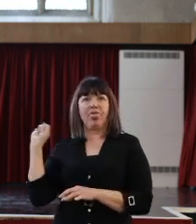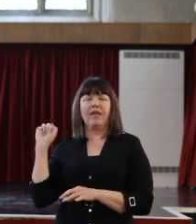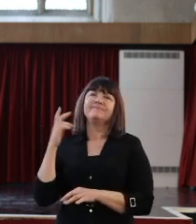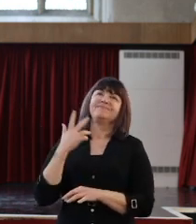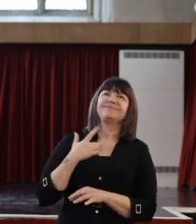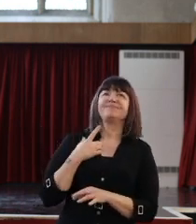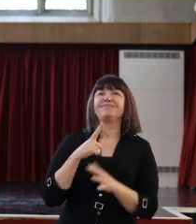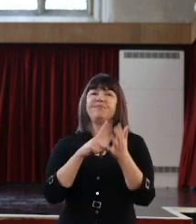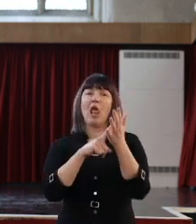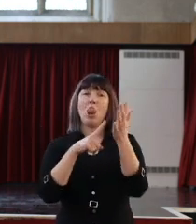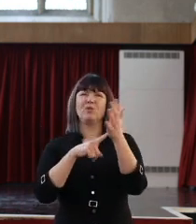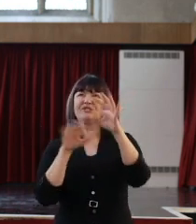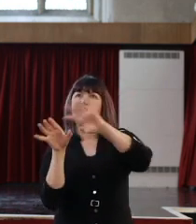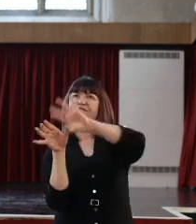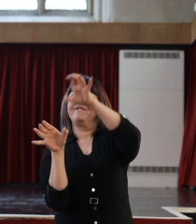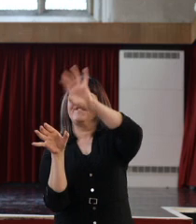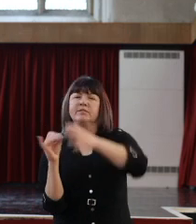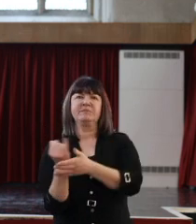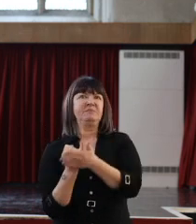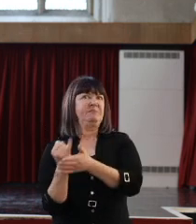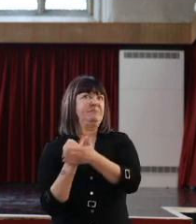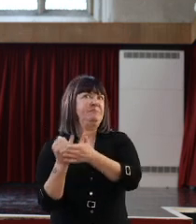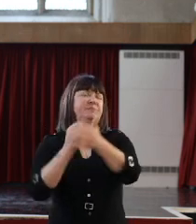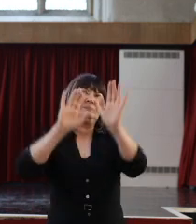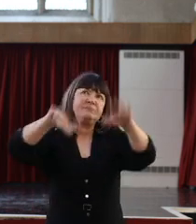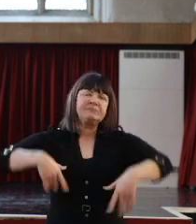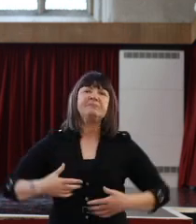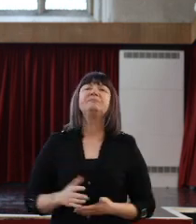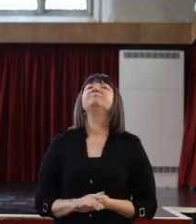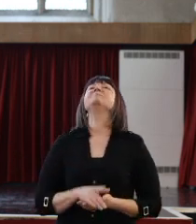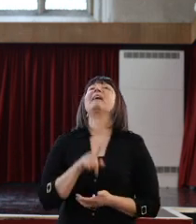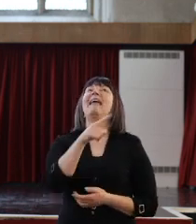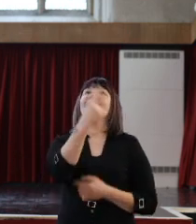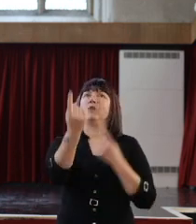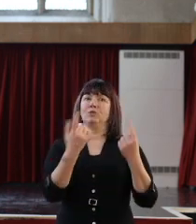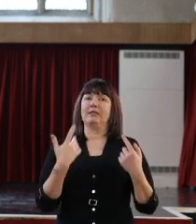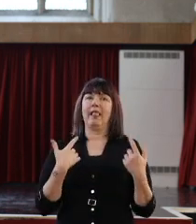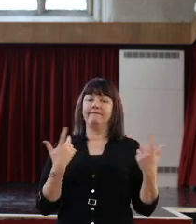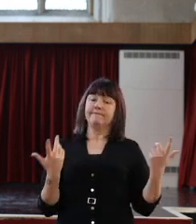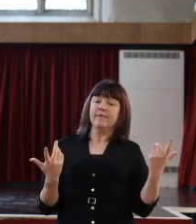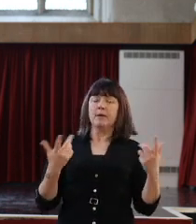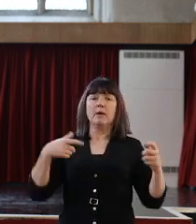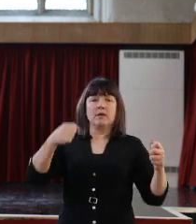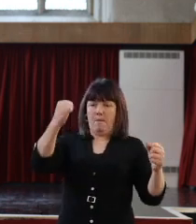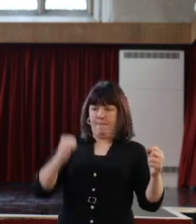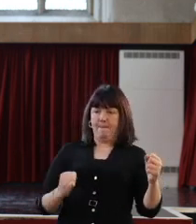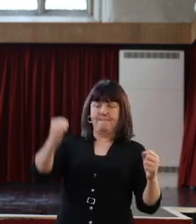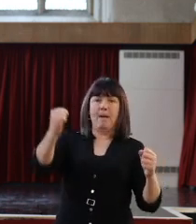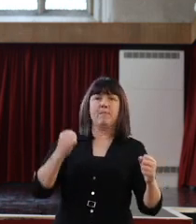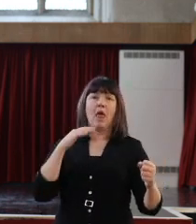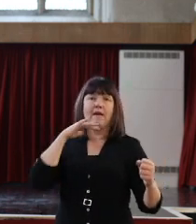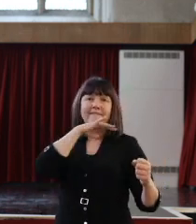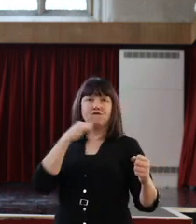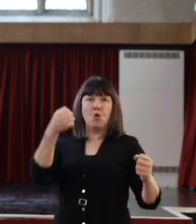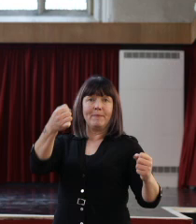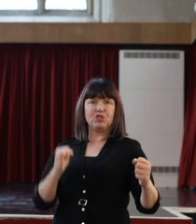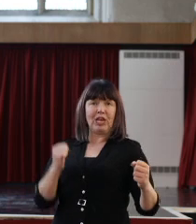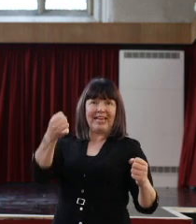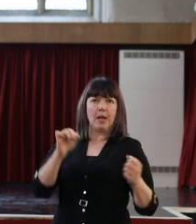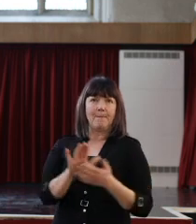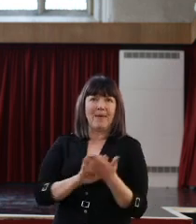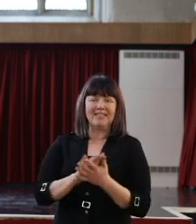East. Yeah, the kind of town where going on a fruit machine counts as one of your 5 a day. Now,